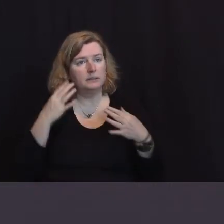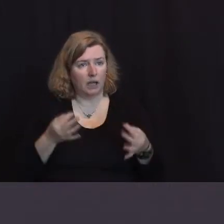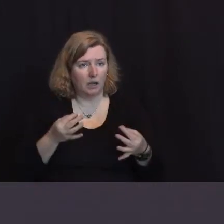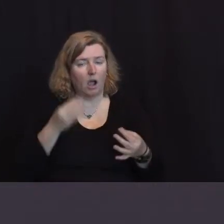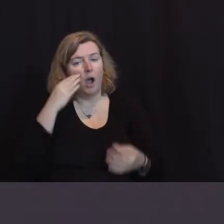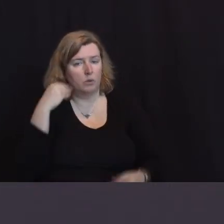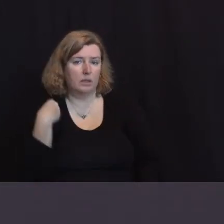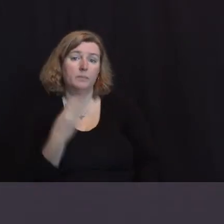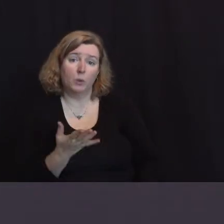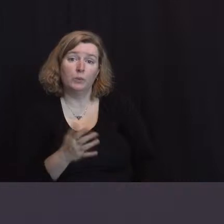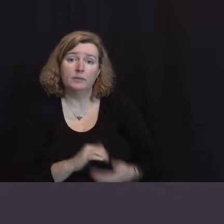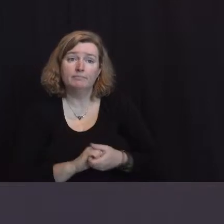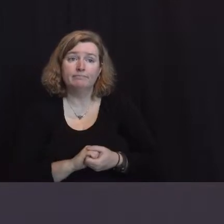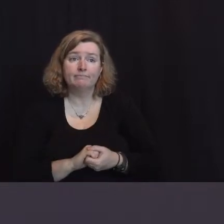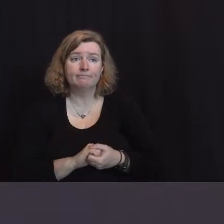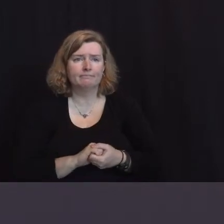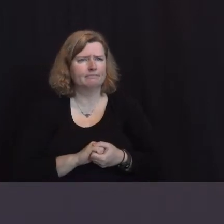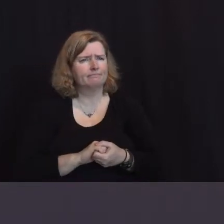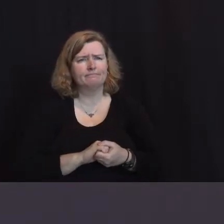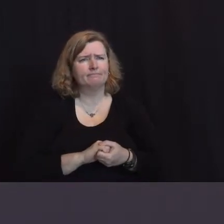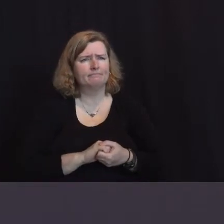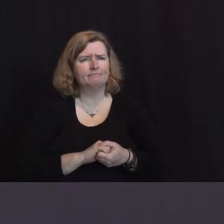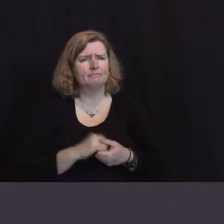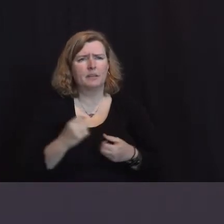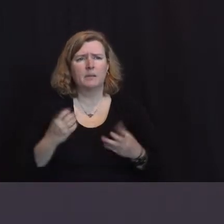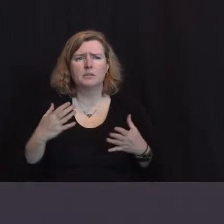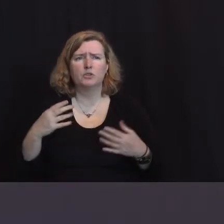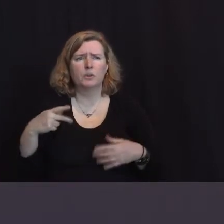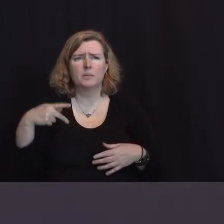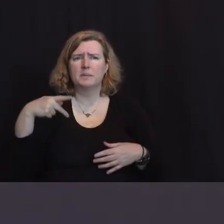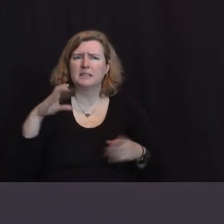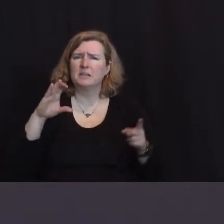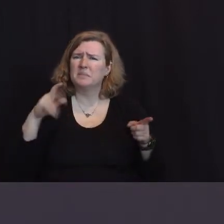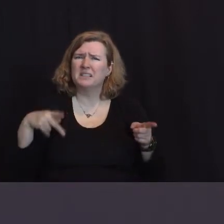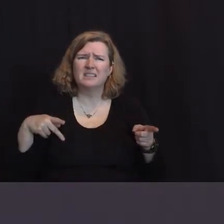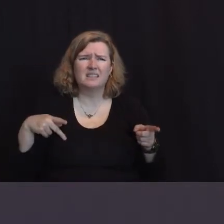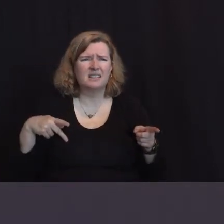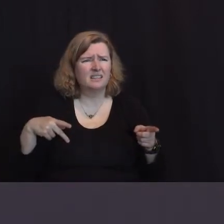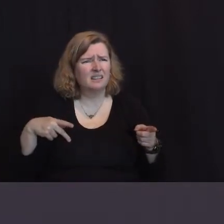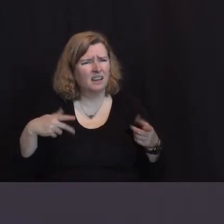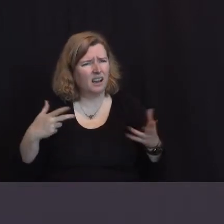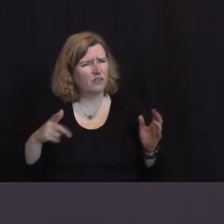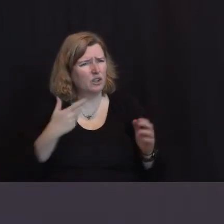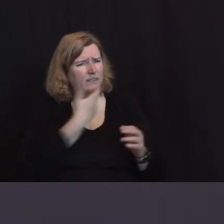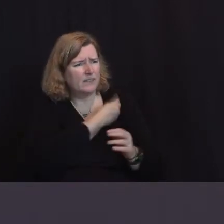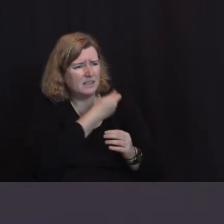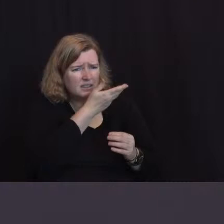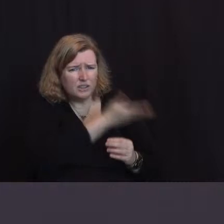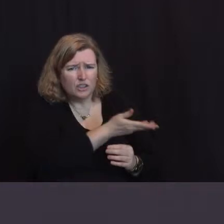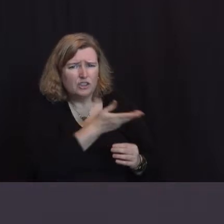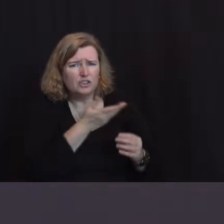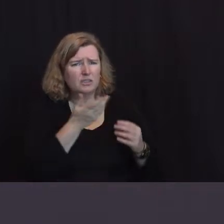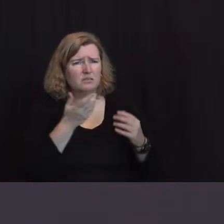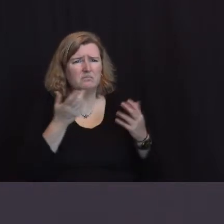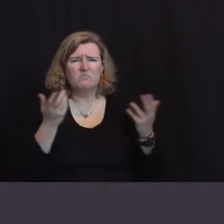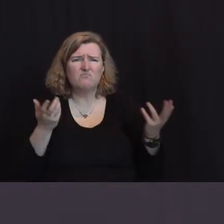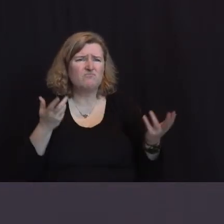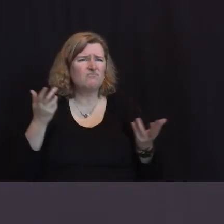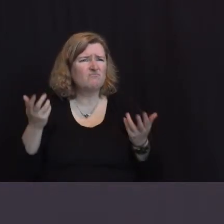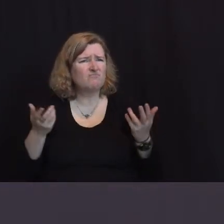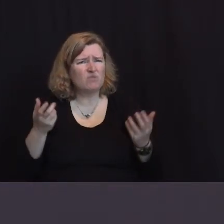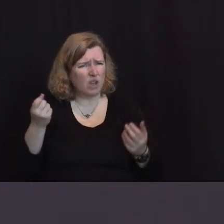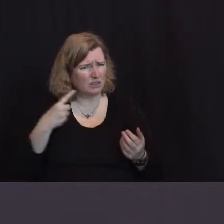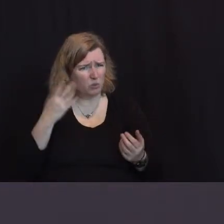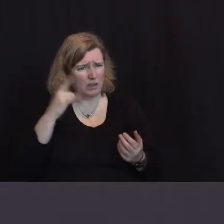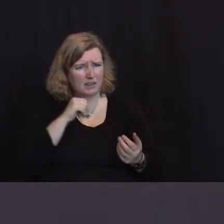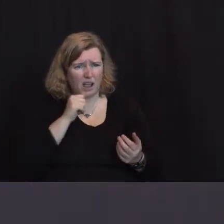how many primary care doctors have been vaccinated. We can come back to you with that if that exists. But if the question was, why didn't we do some of this stuff before? I'm going